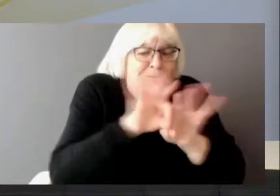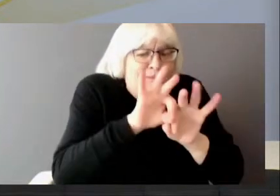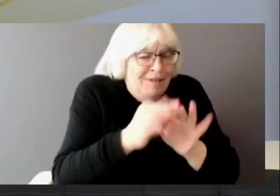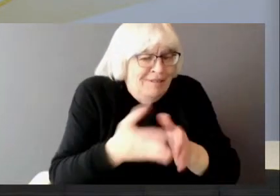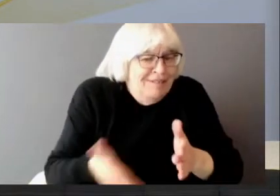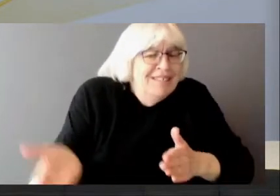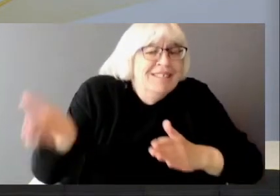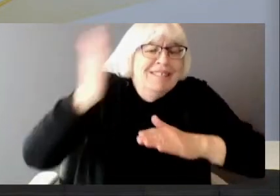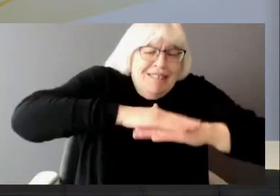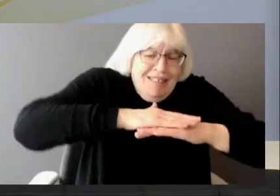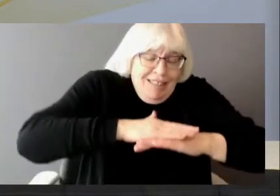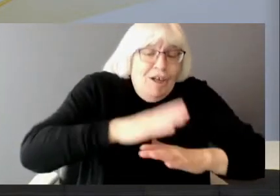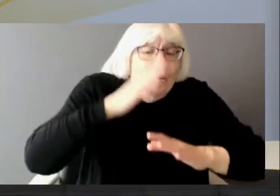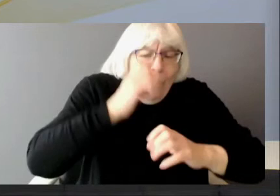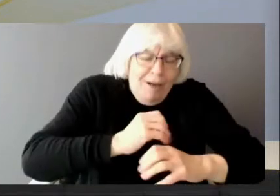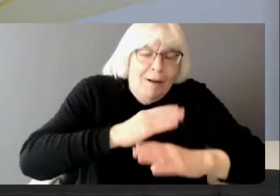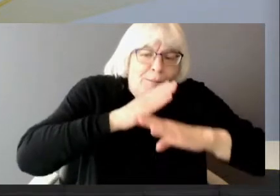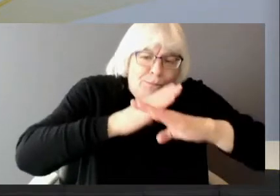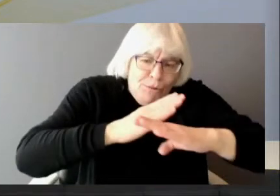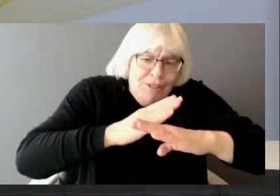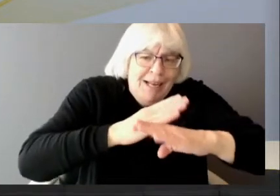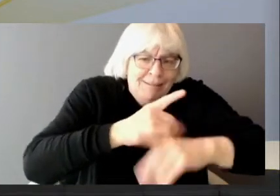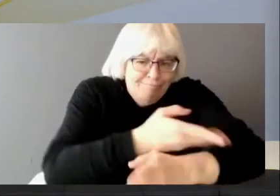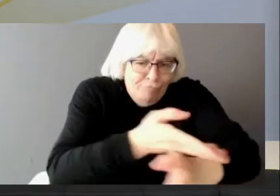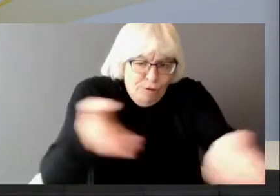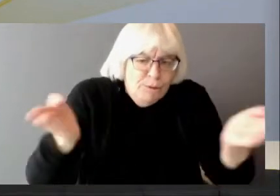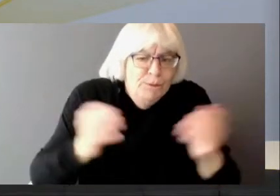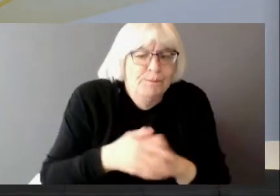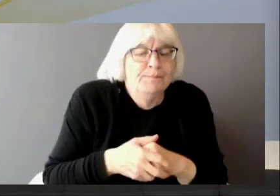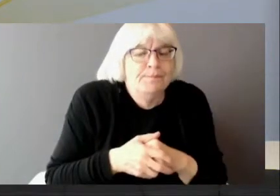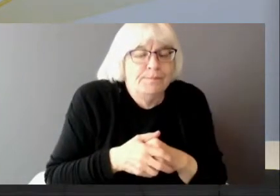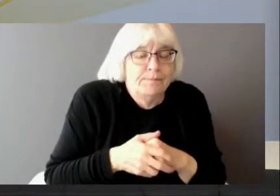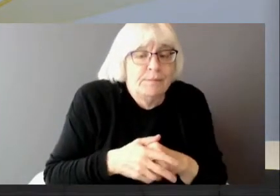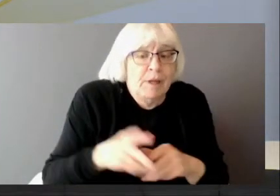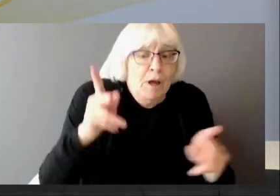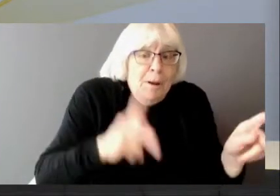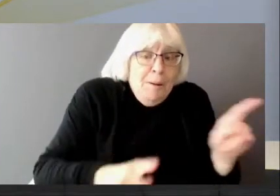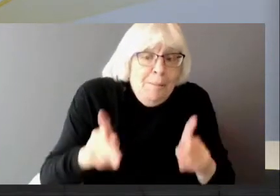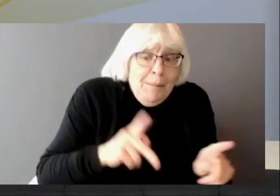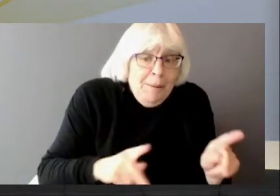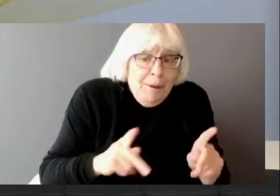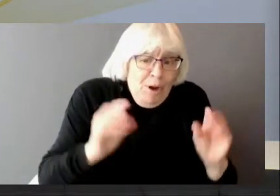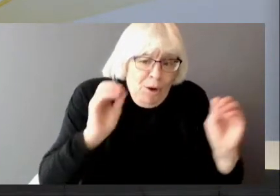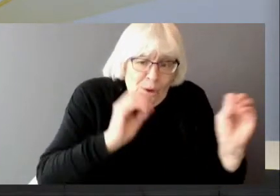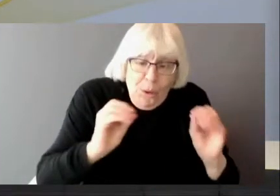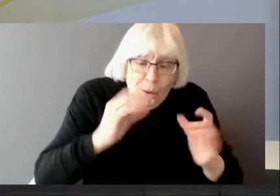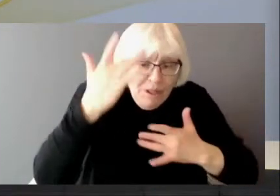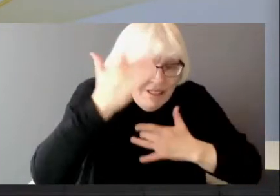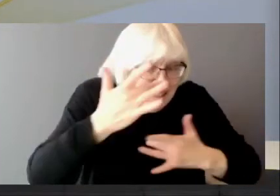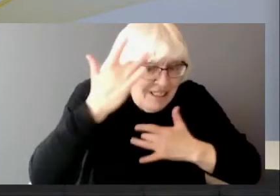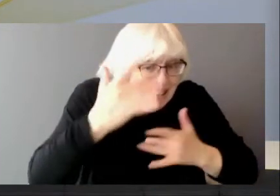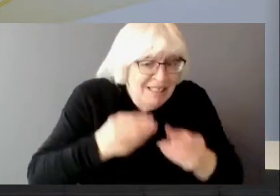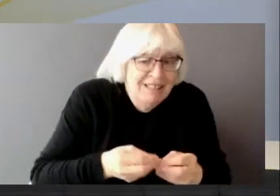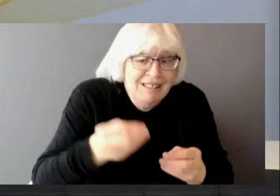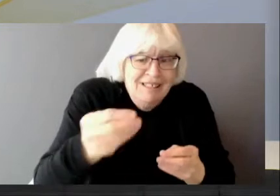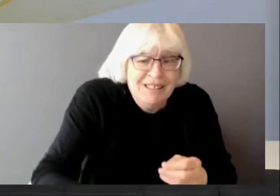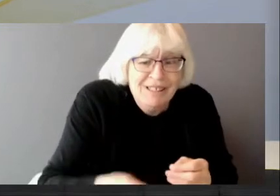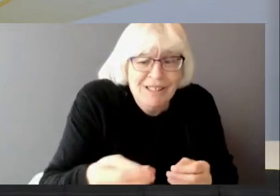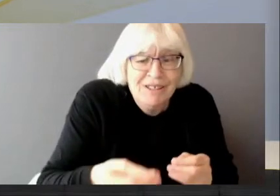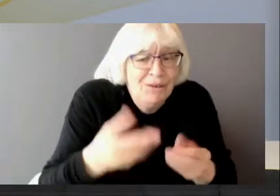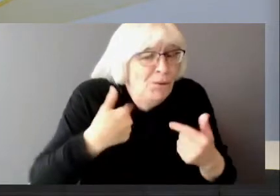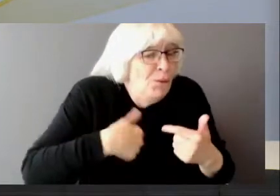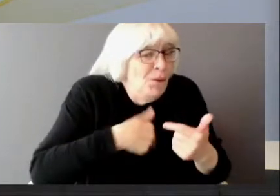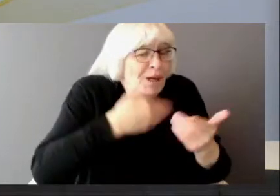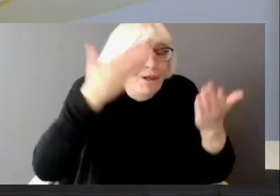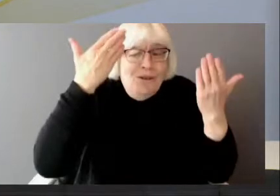Until we know more about the impact of the vaccine on asymptomatic transmission, our public health measures will remain in place, and